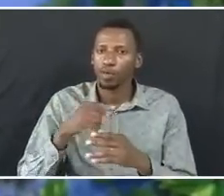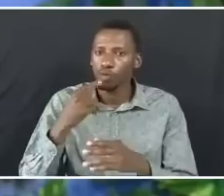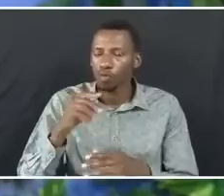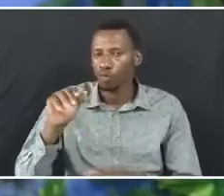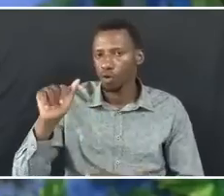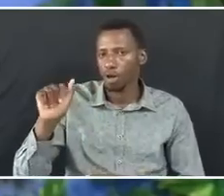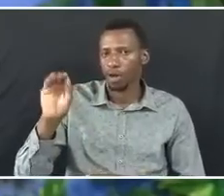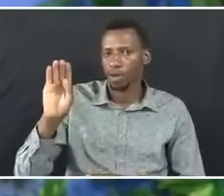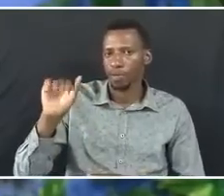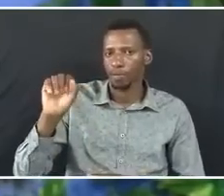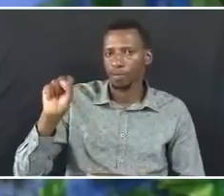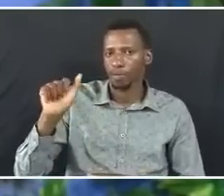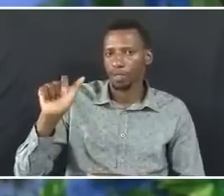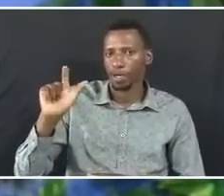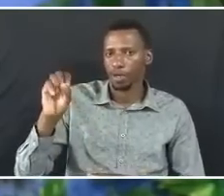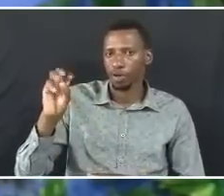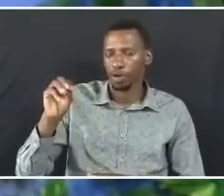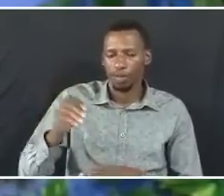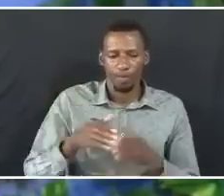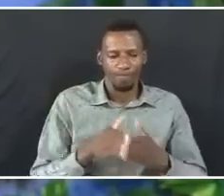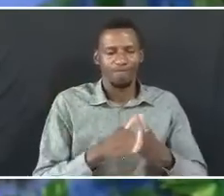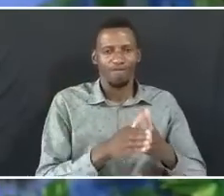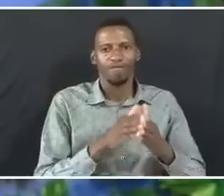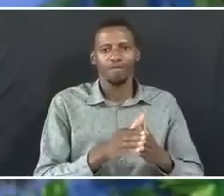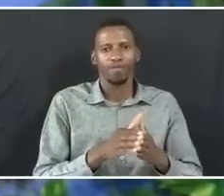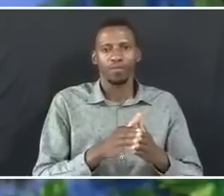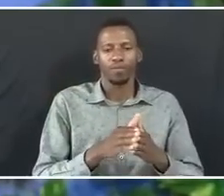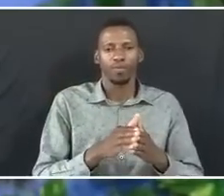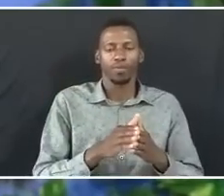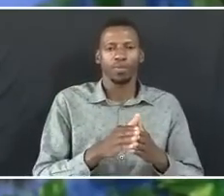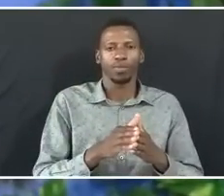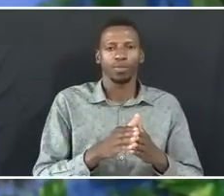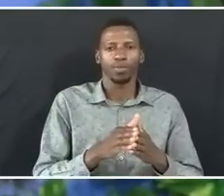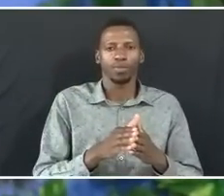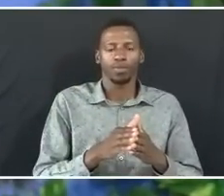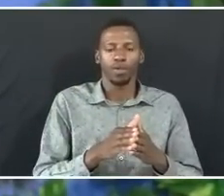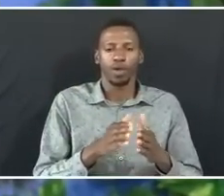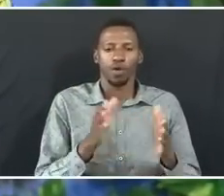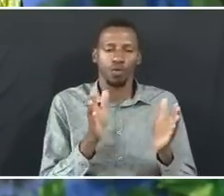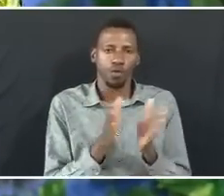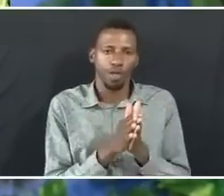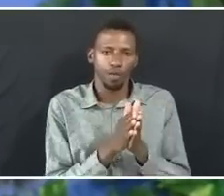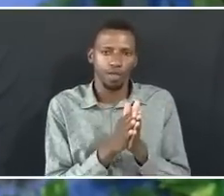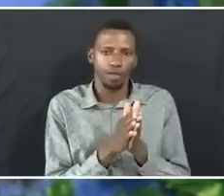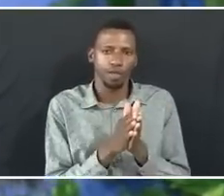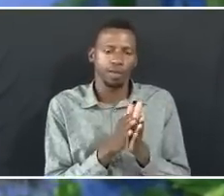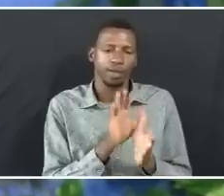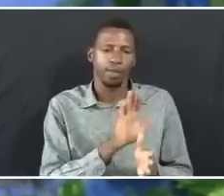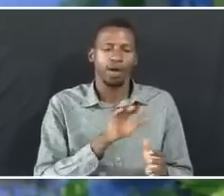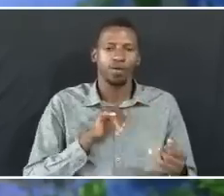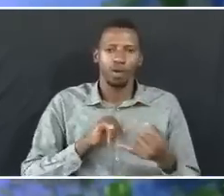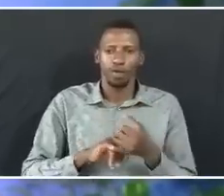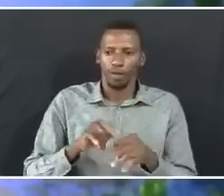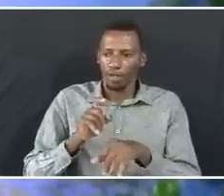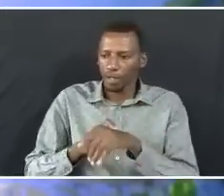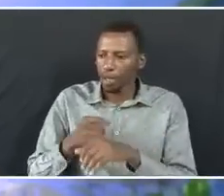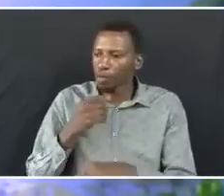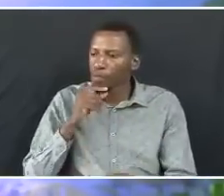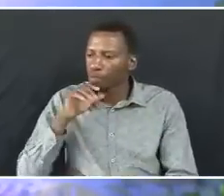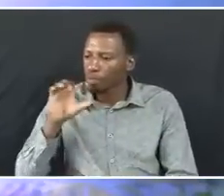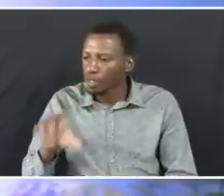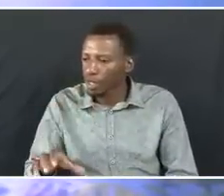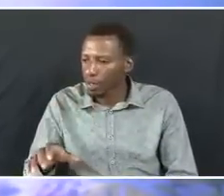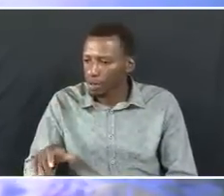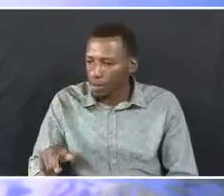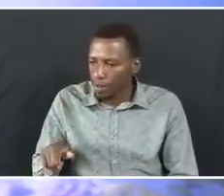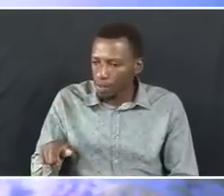daylight in the face of Israel. And because where the son has entered, a father cannot enter again, he locked